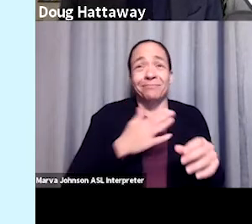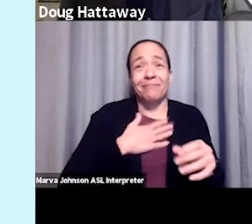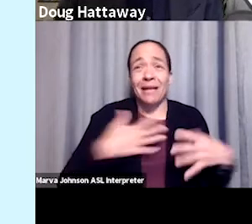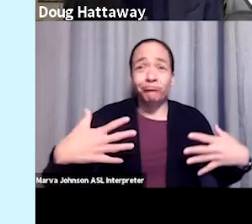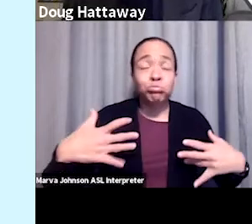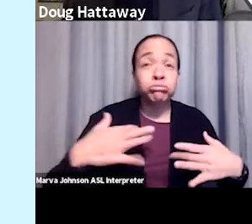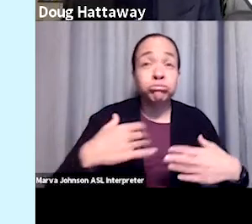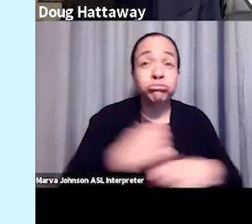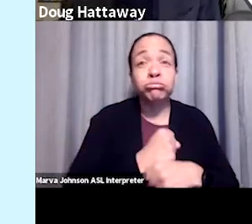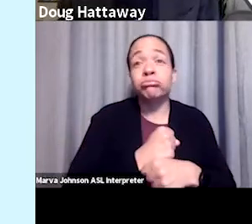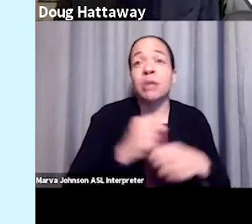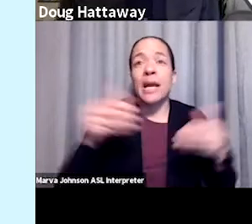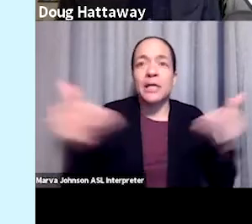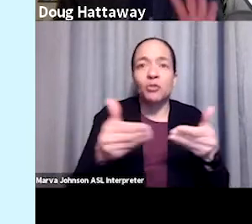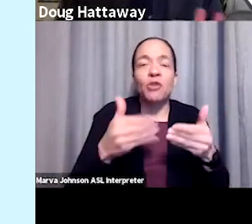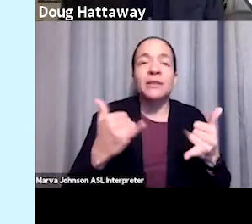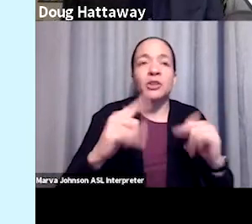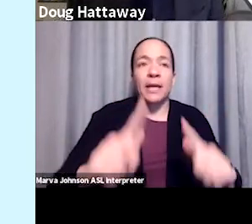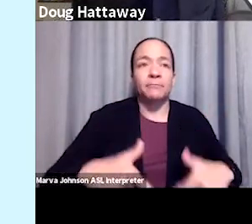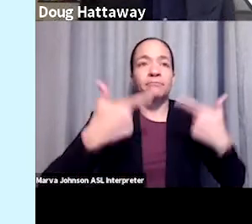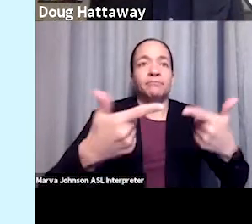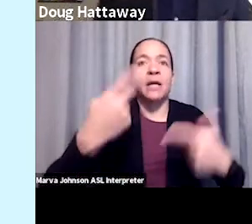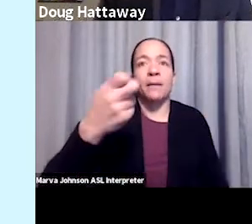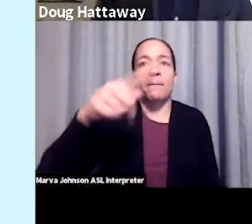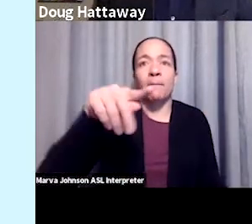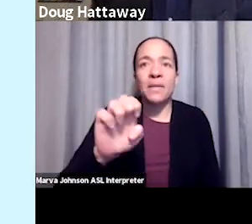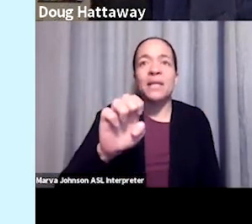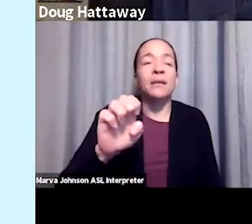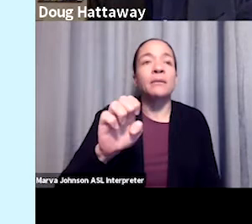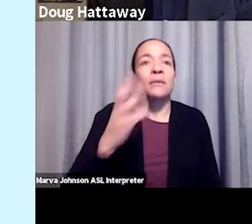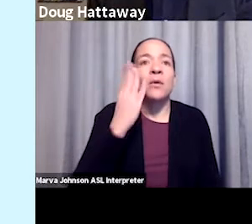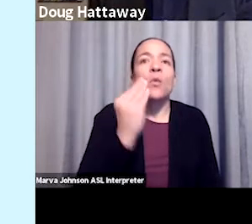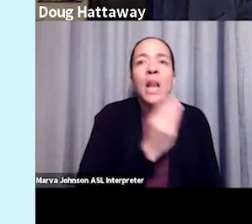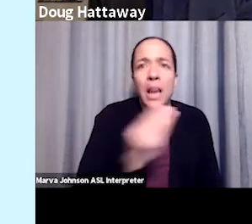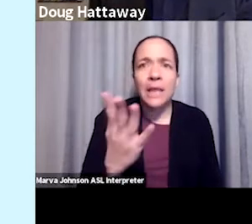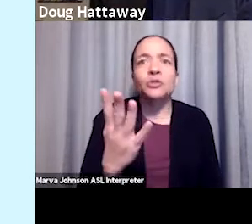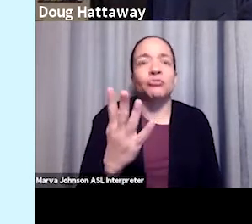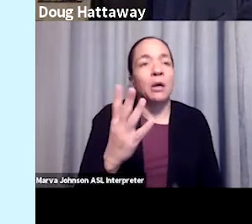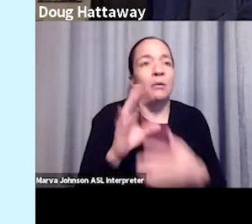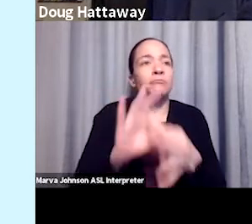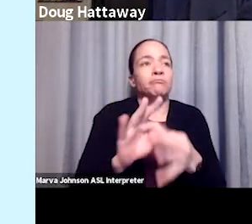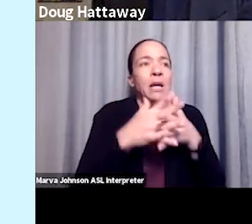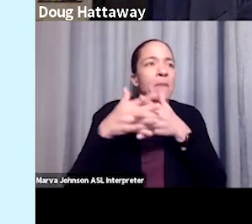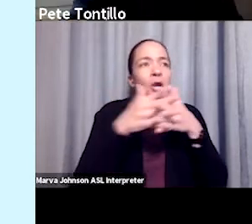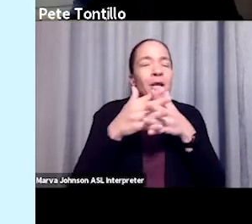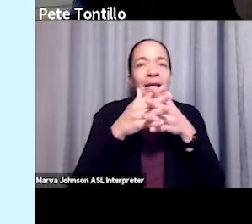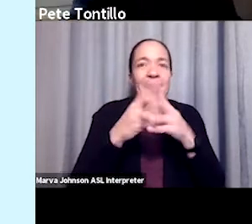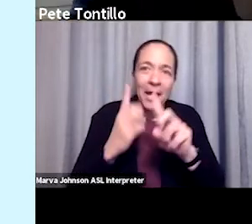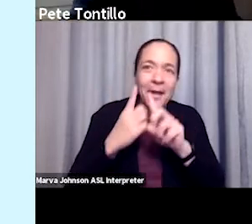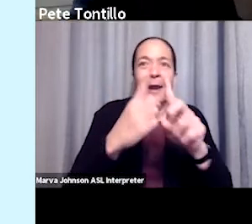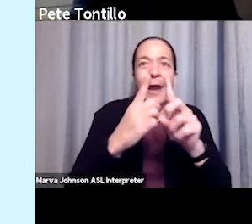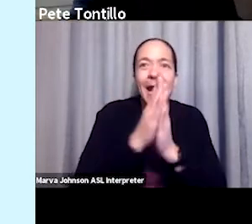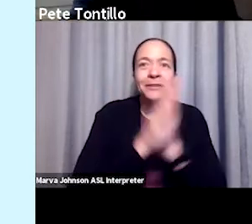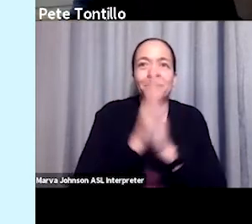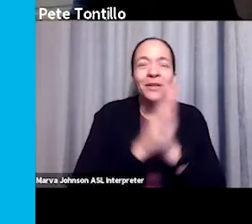I'll turn it over to Pete to start digging further into what you're going to find in this American Aspirations handbook. Sure thing. Thanks, Doug,